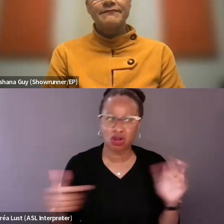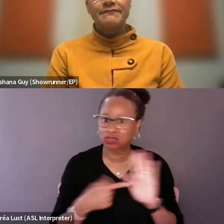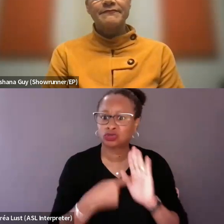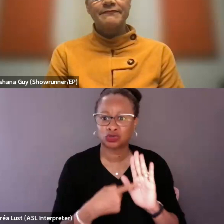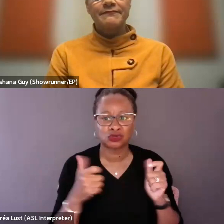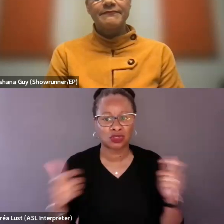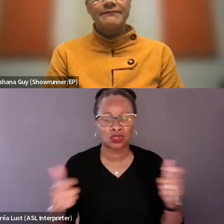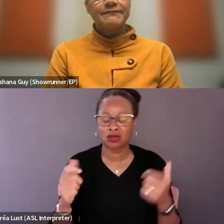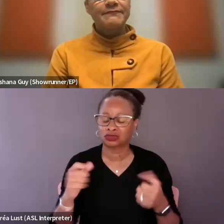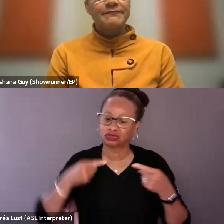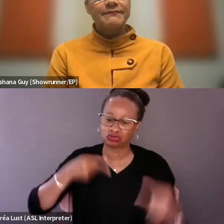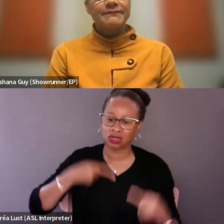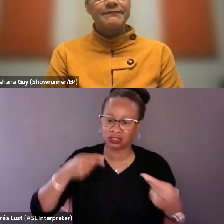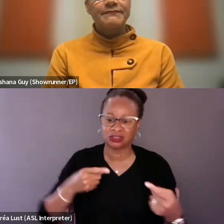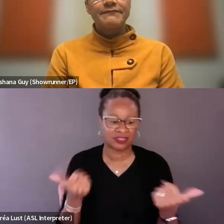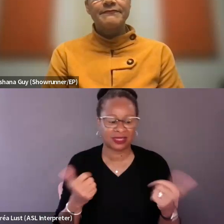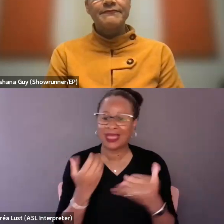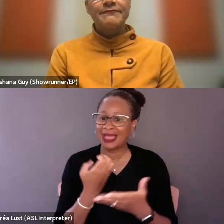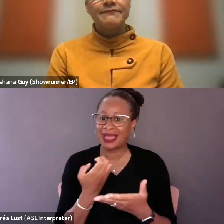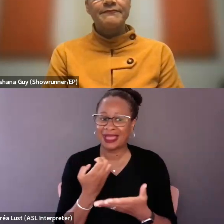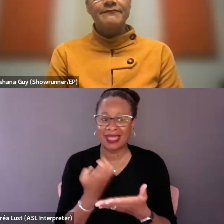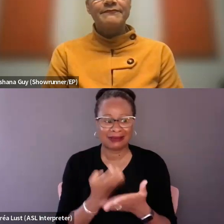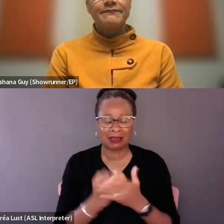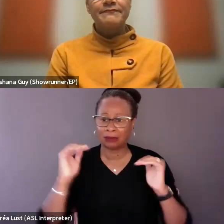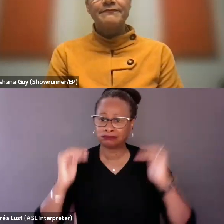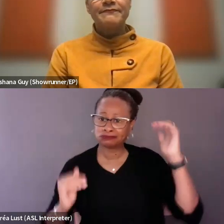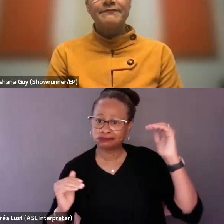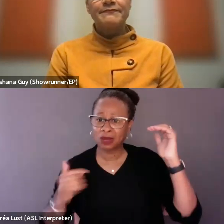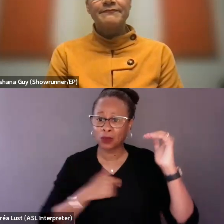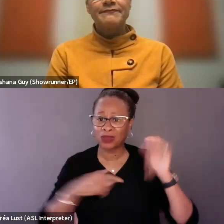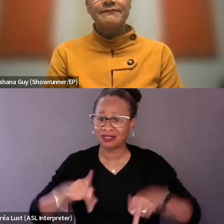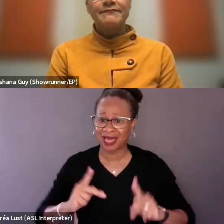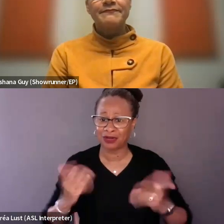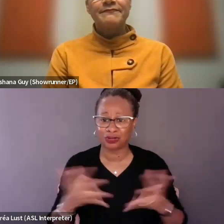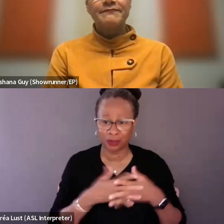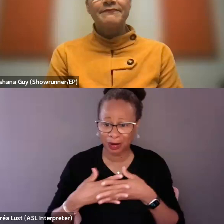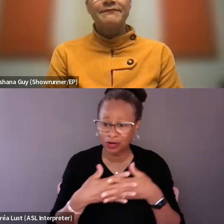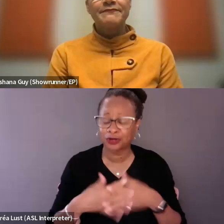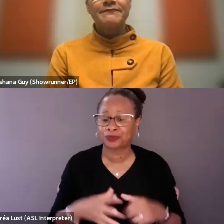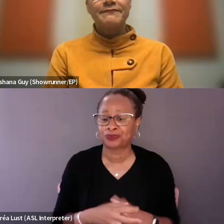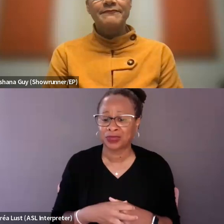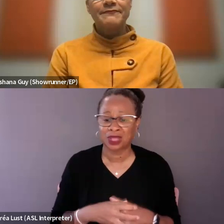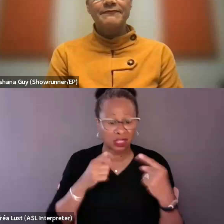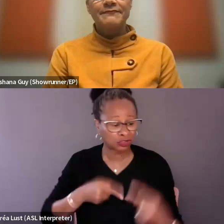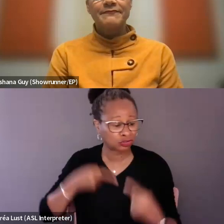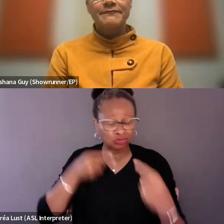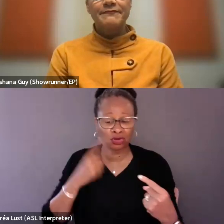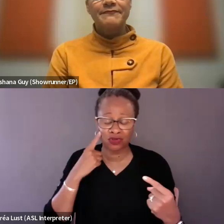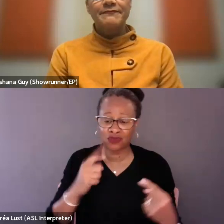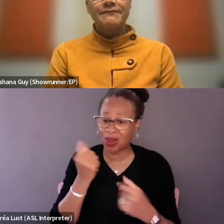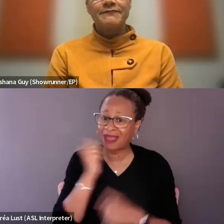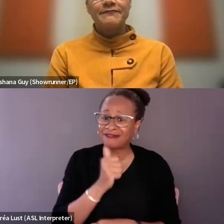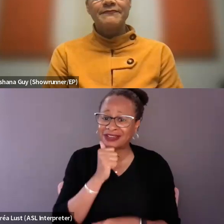the grave economic inequality that we have allowed in America, of the struggles for